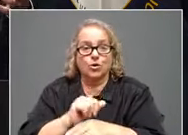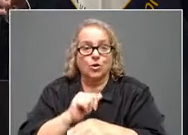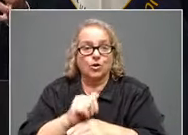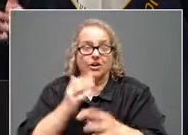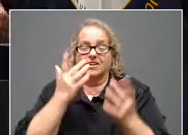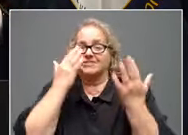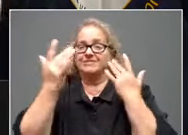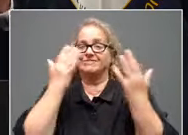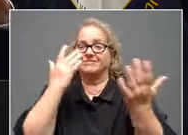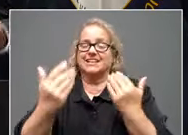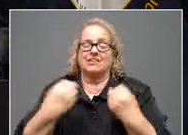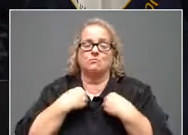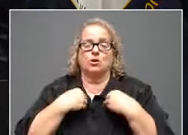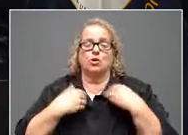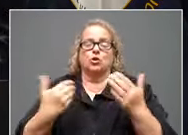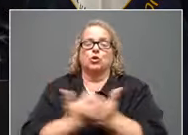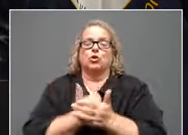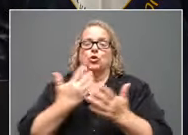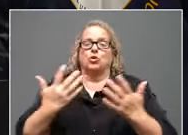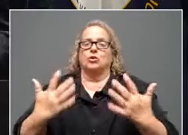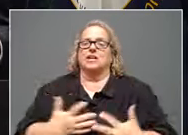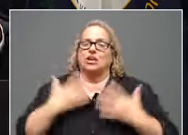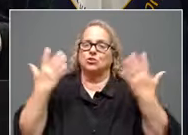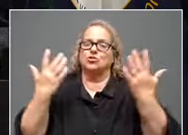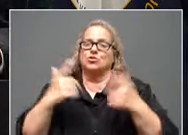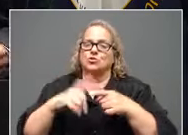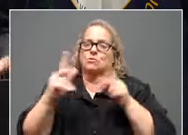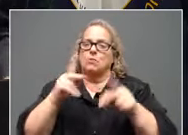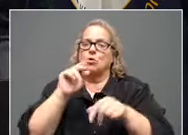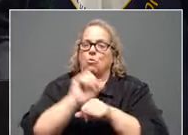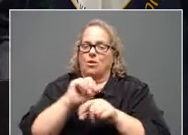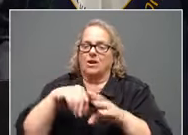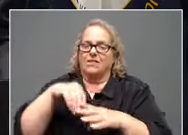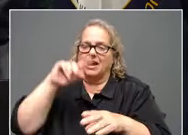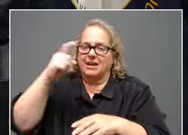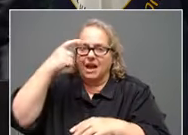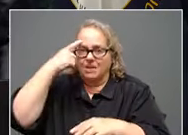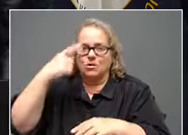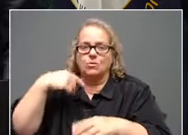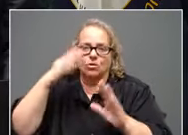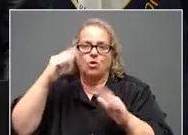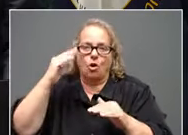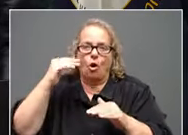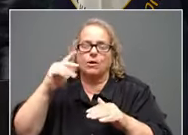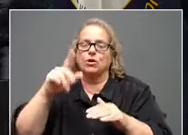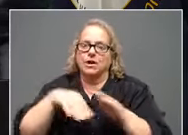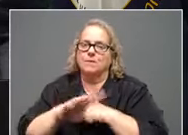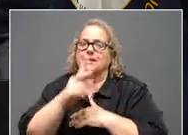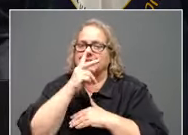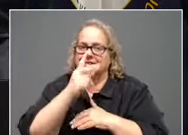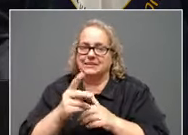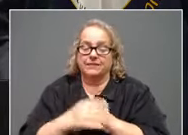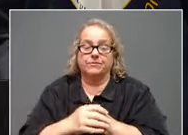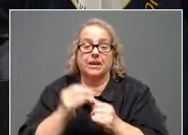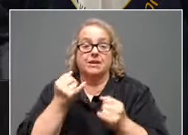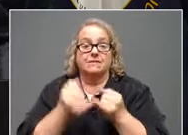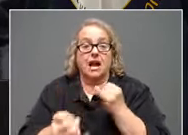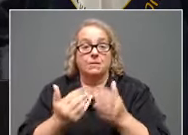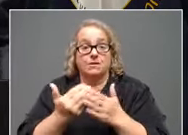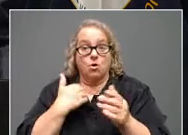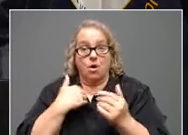new energy, I think, to those working in the Capitol or hopefully coming in. All right, and finally, before we turn it over to